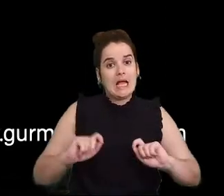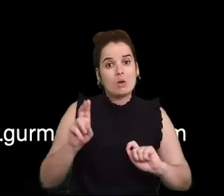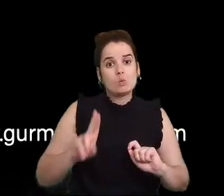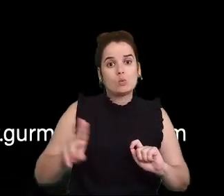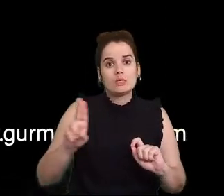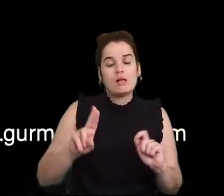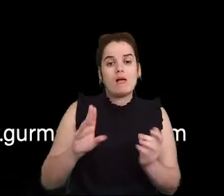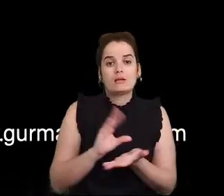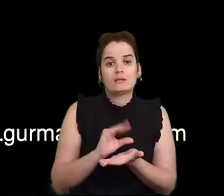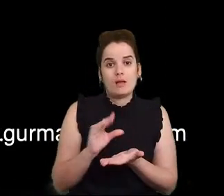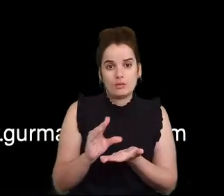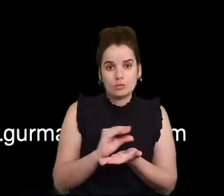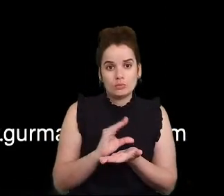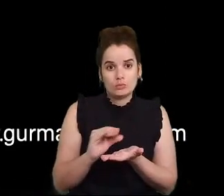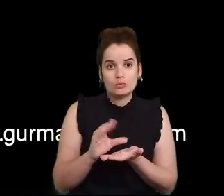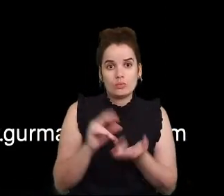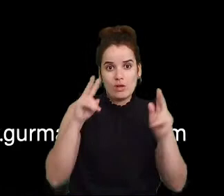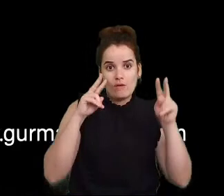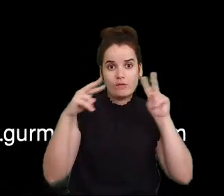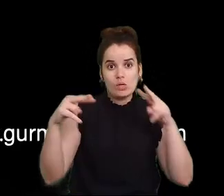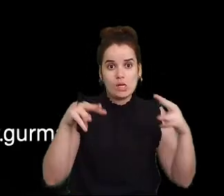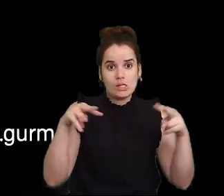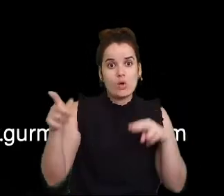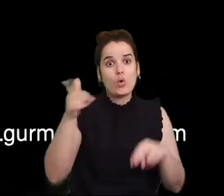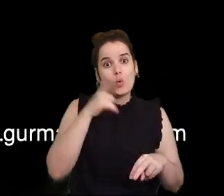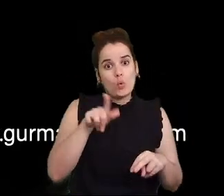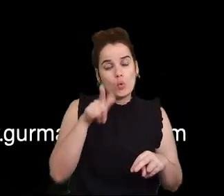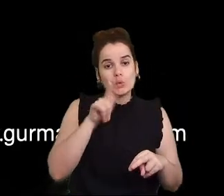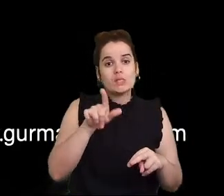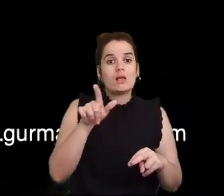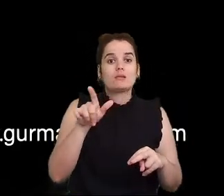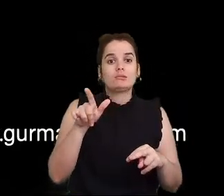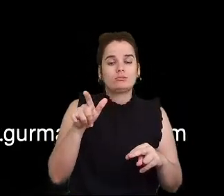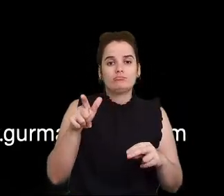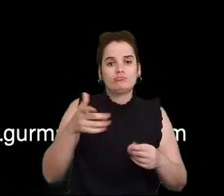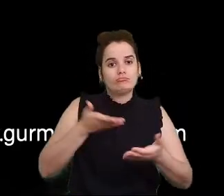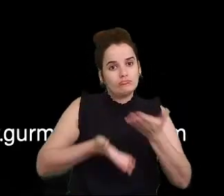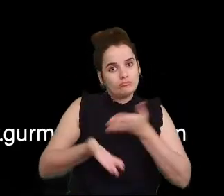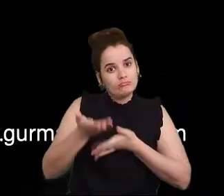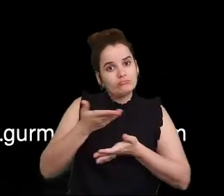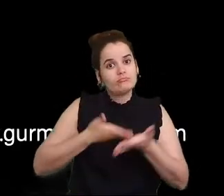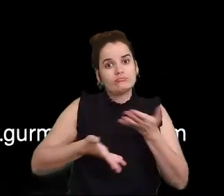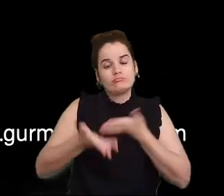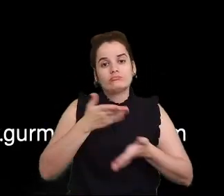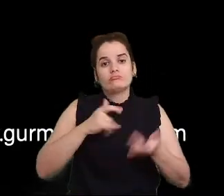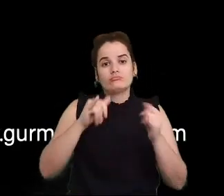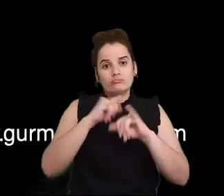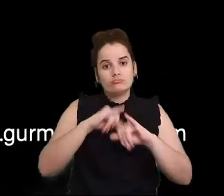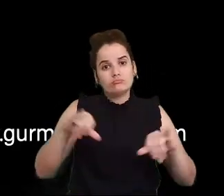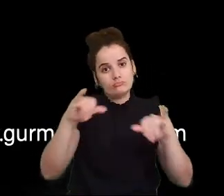be happening in that specific domain using visualizations.